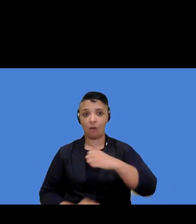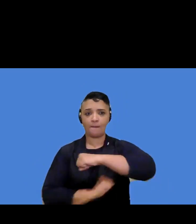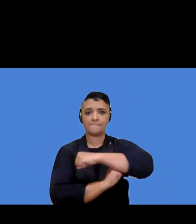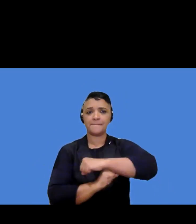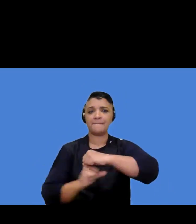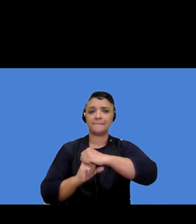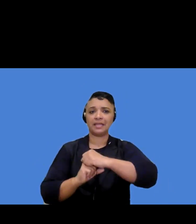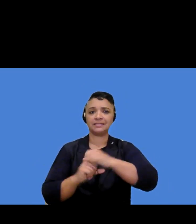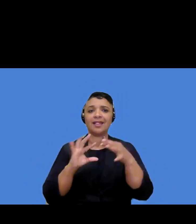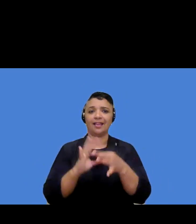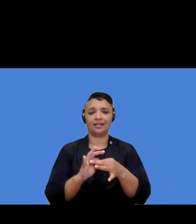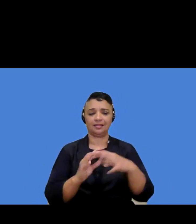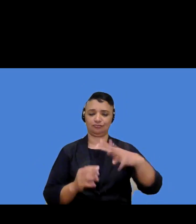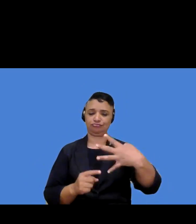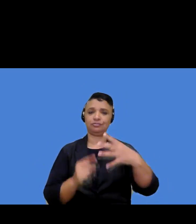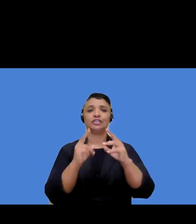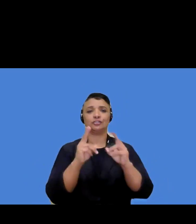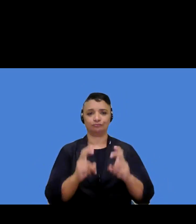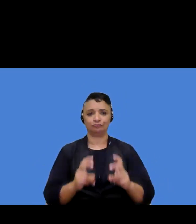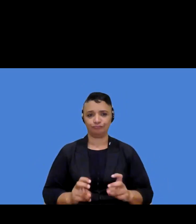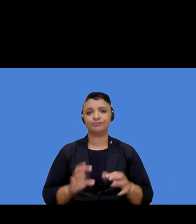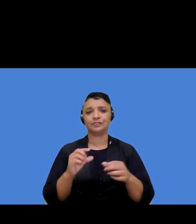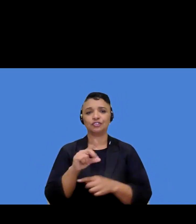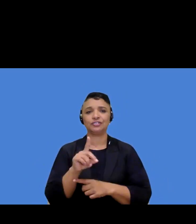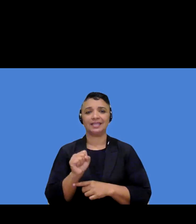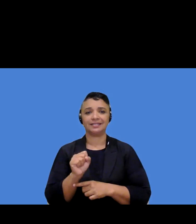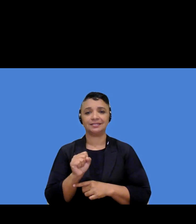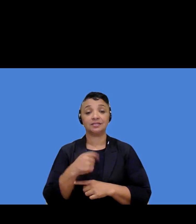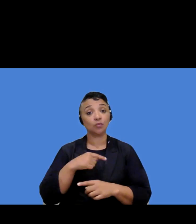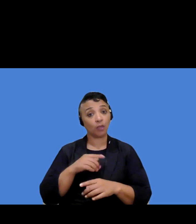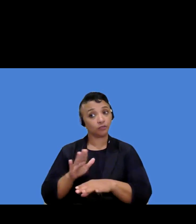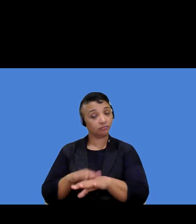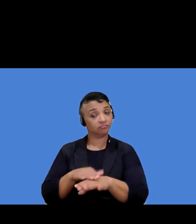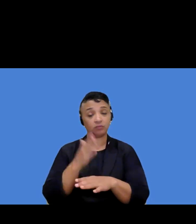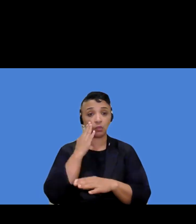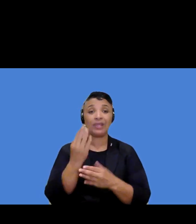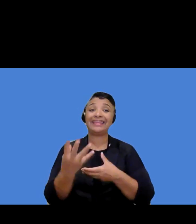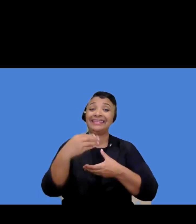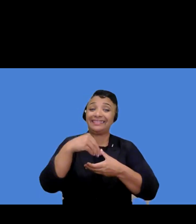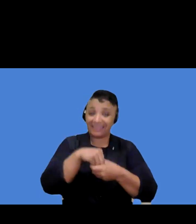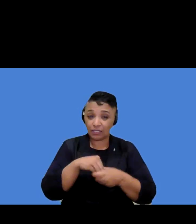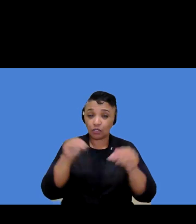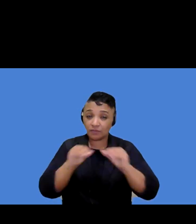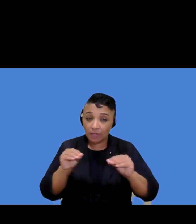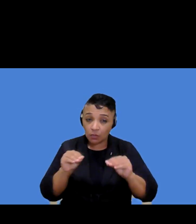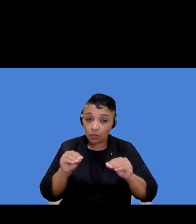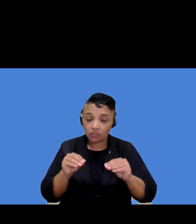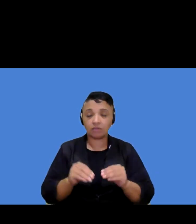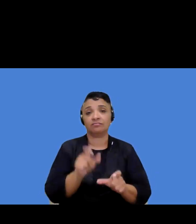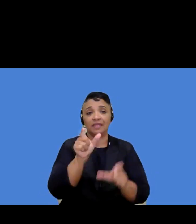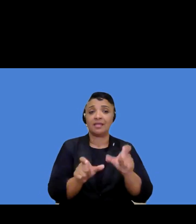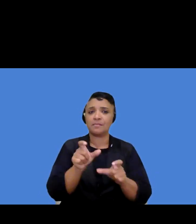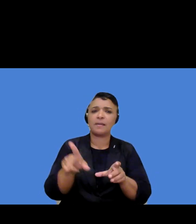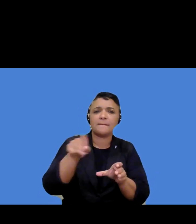the GDS. We would like to urge the issue of inclusive education, meaningful and participation,